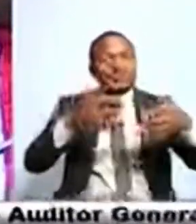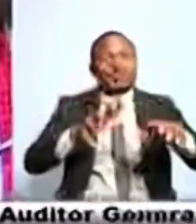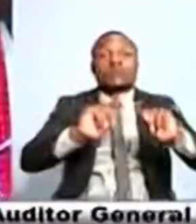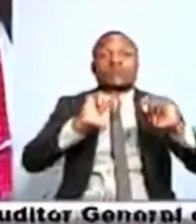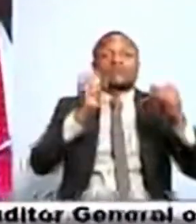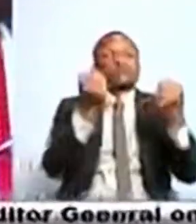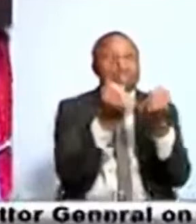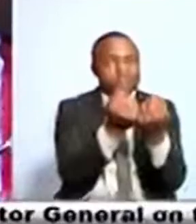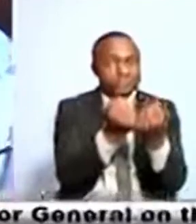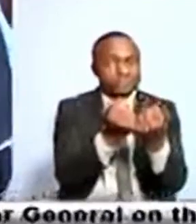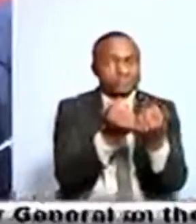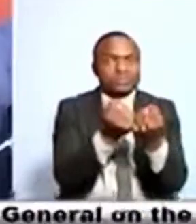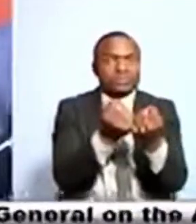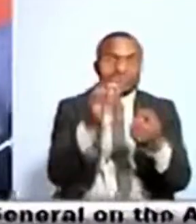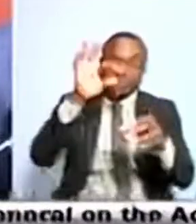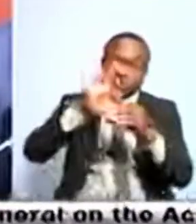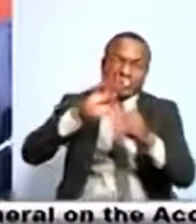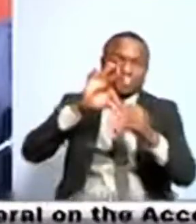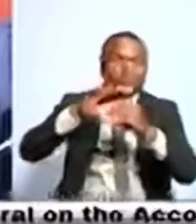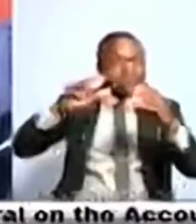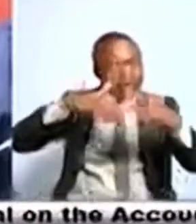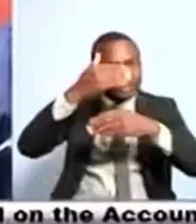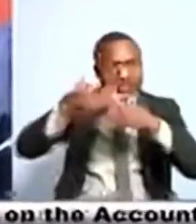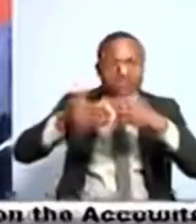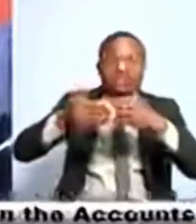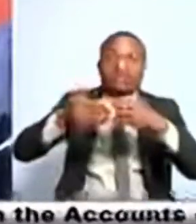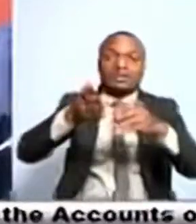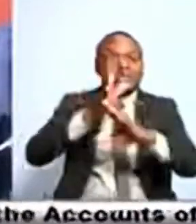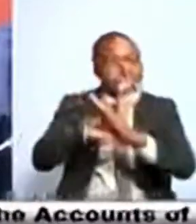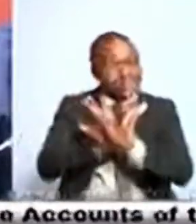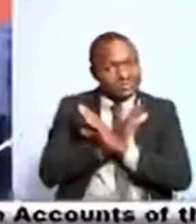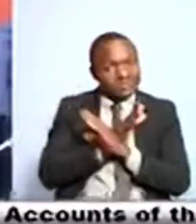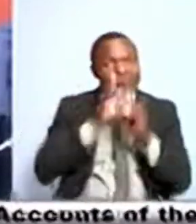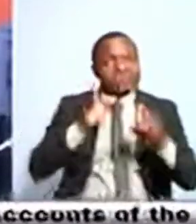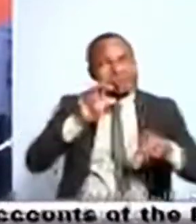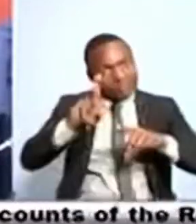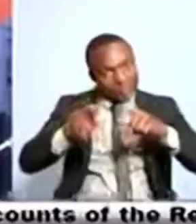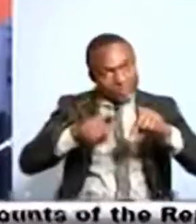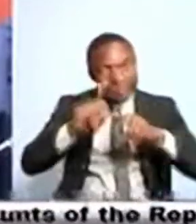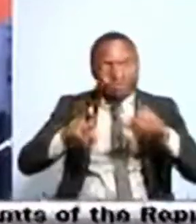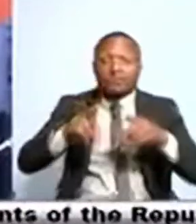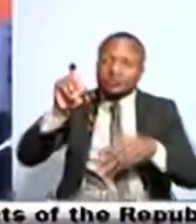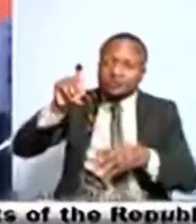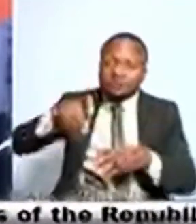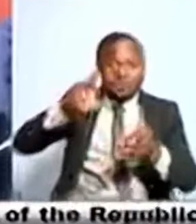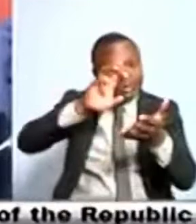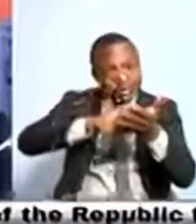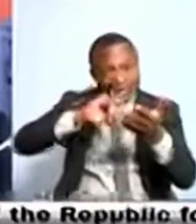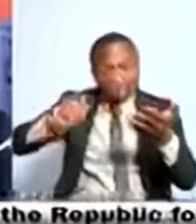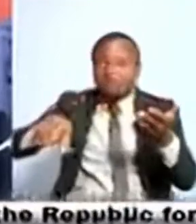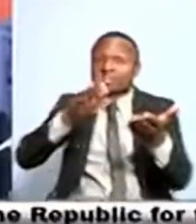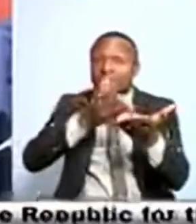that was voted out by the Zambian people. So, Madam Speaker, we need to remove these internal auditors who are